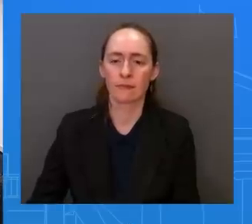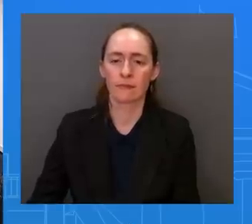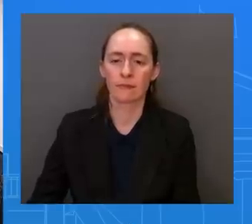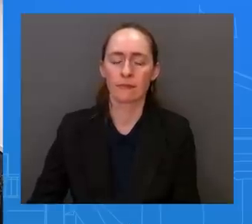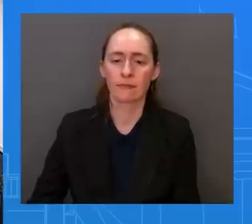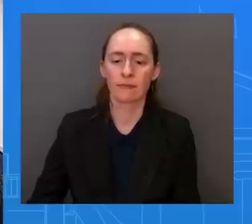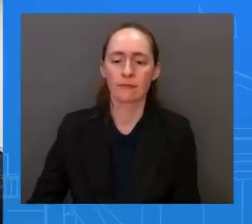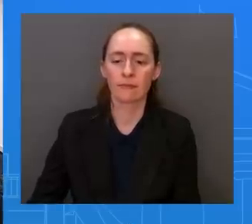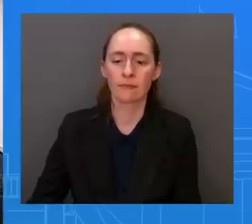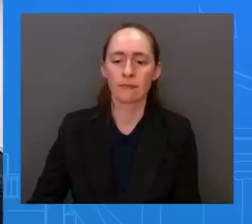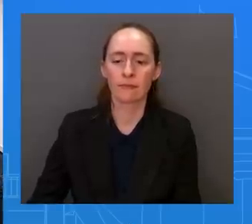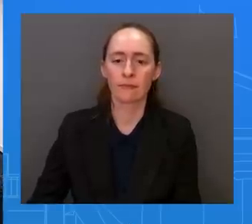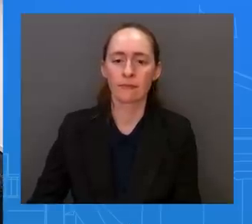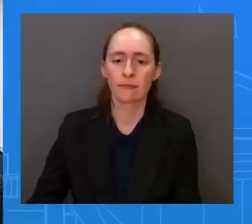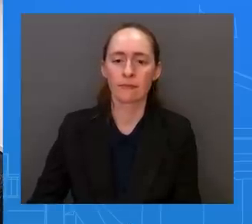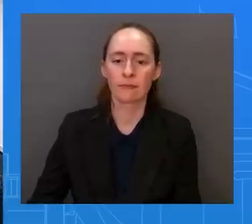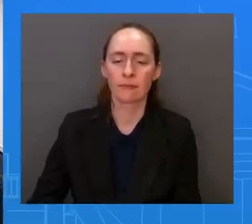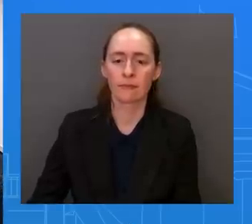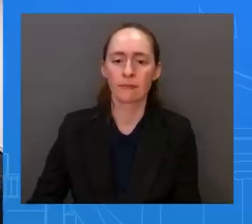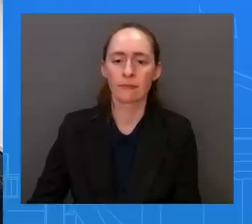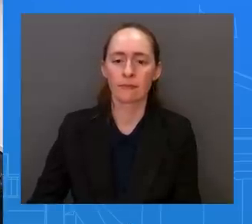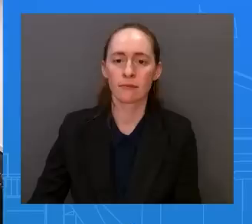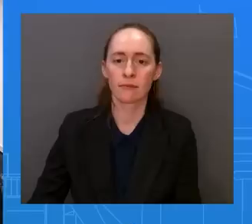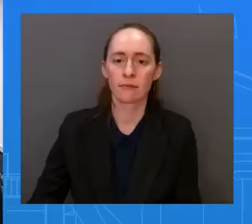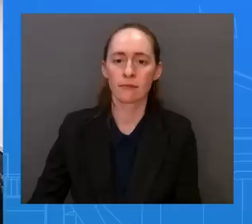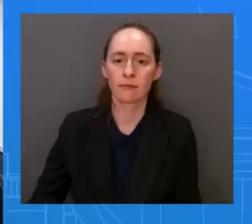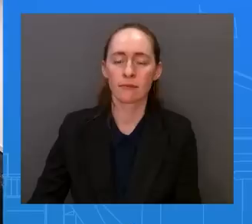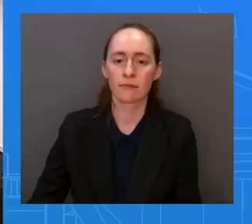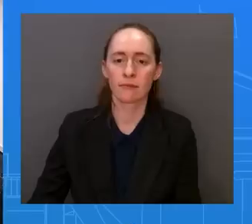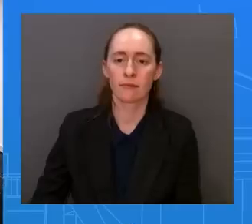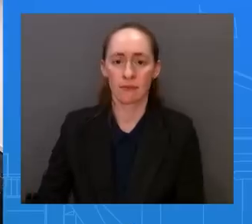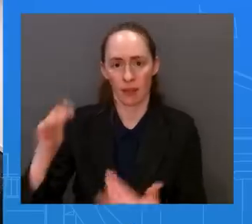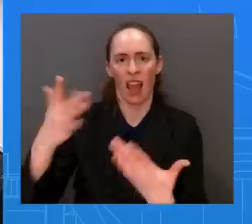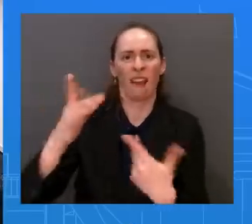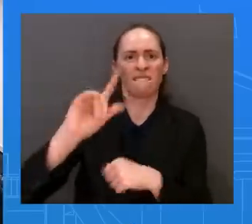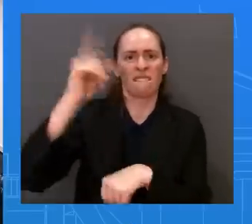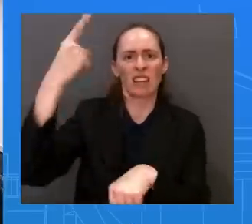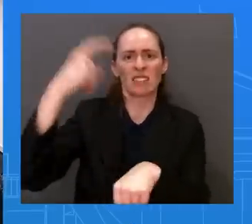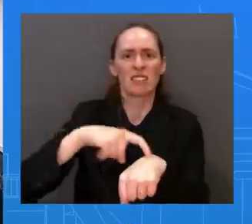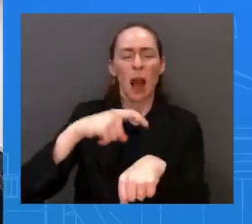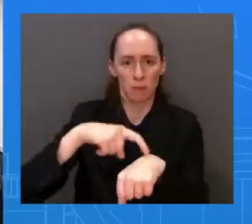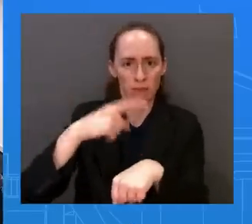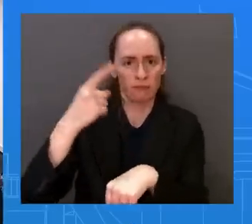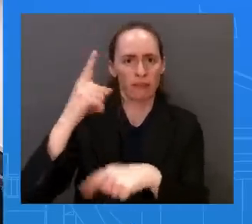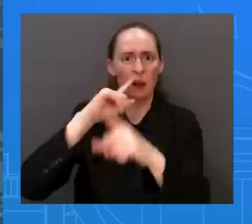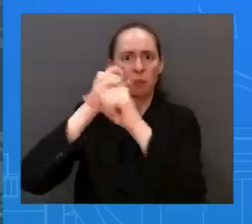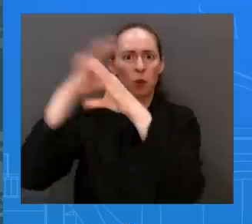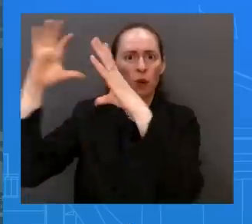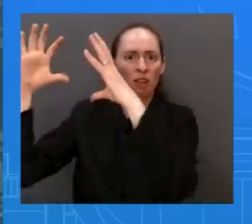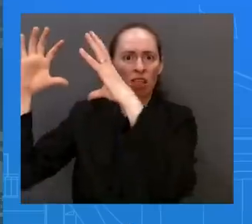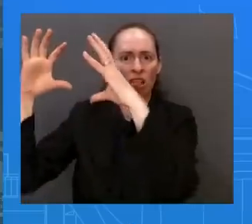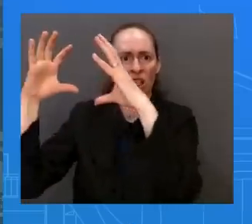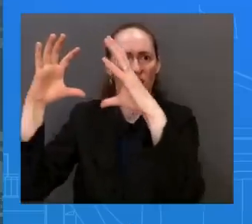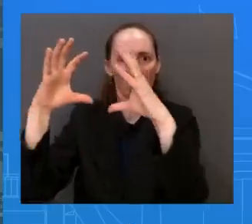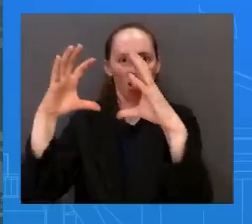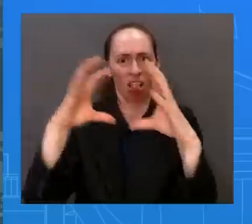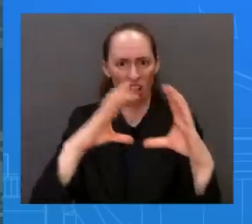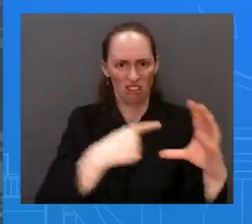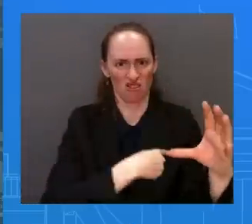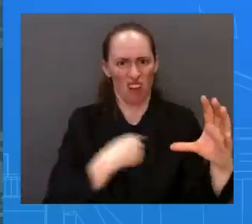U.S. identified flying over U.S. airspace under this administration? So what I can say is